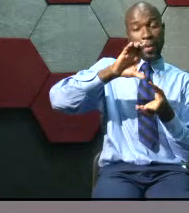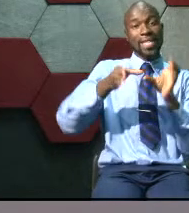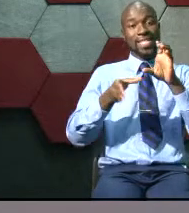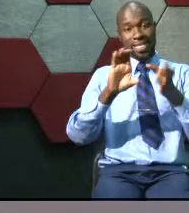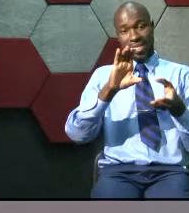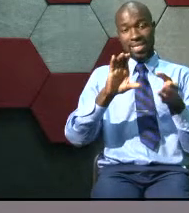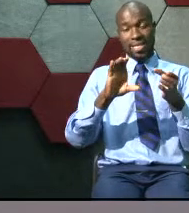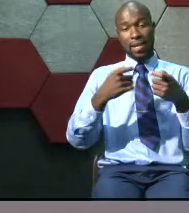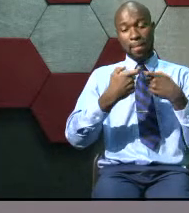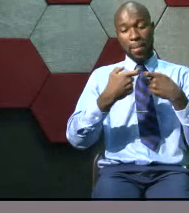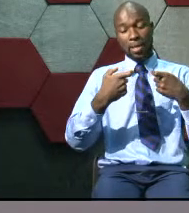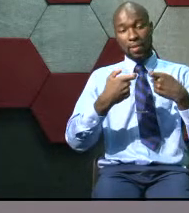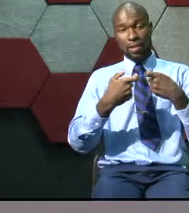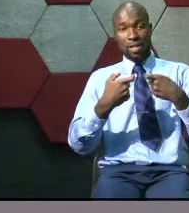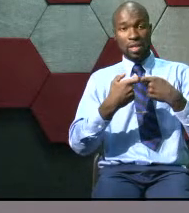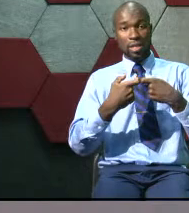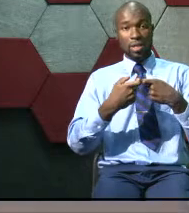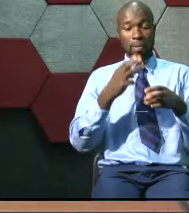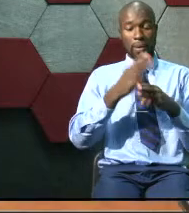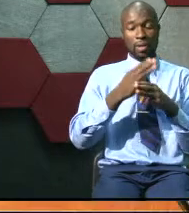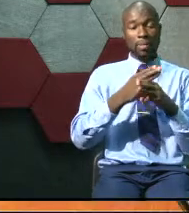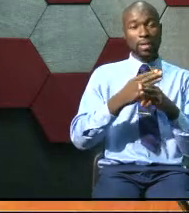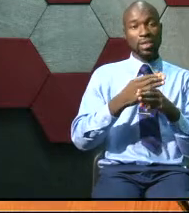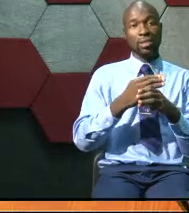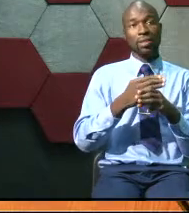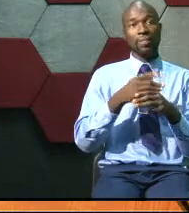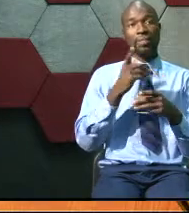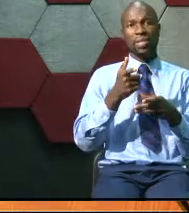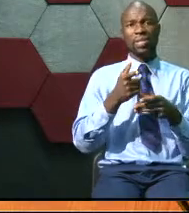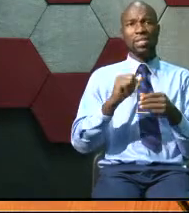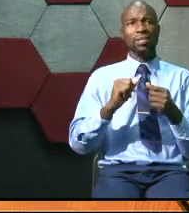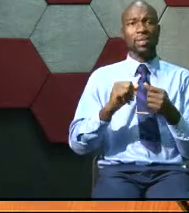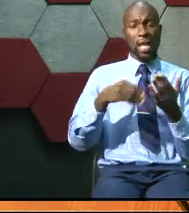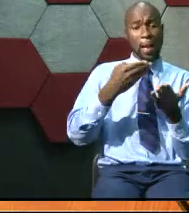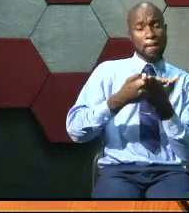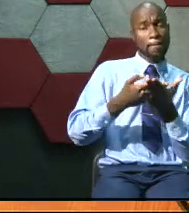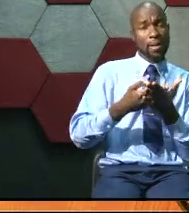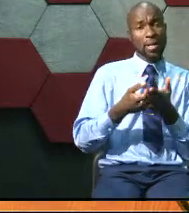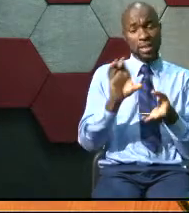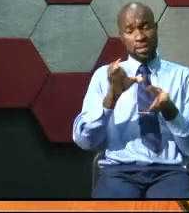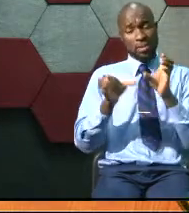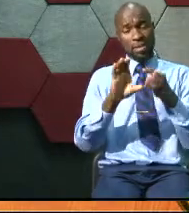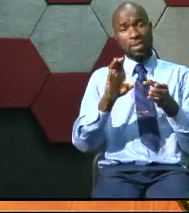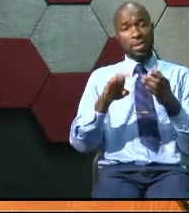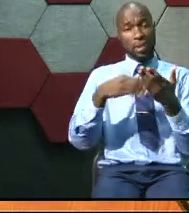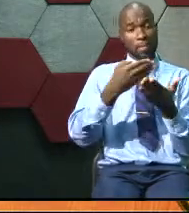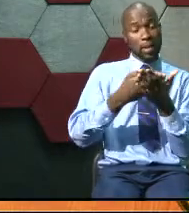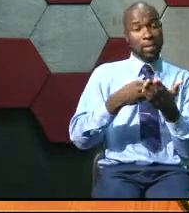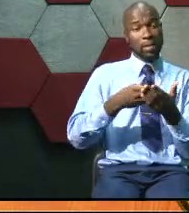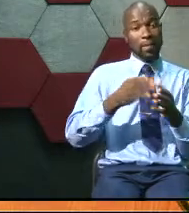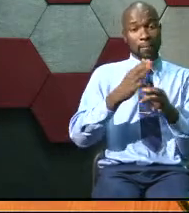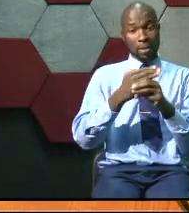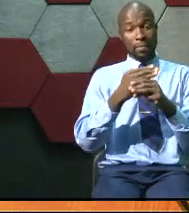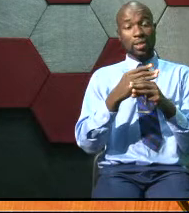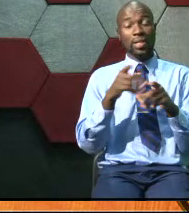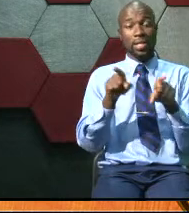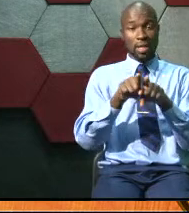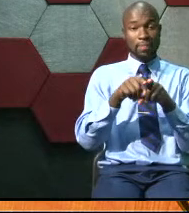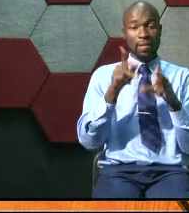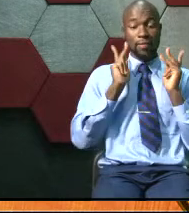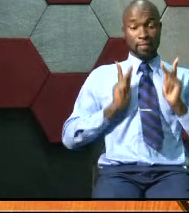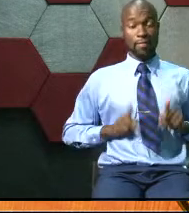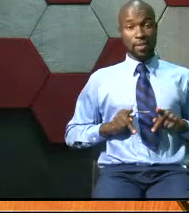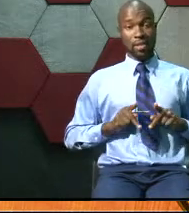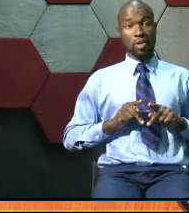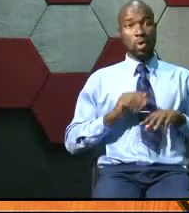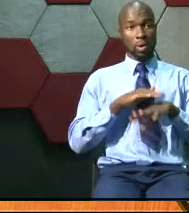mathematics, or physics, and by this we mean, you know, applied chemistry, applied mathematics as well in its different forms, and also physical